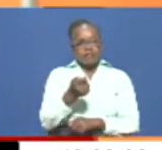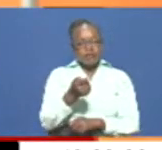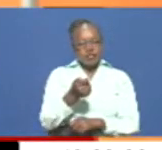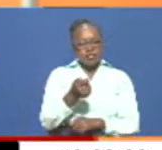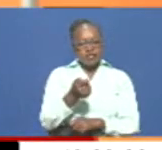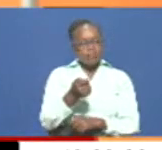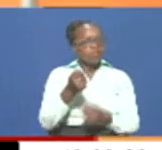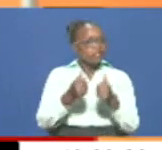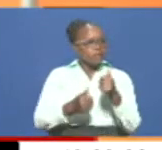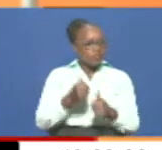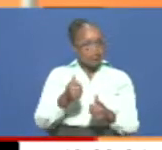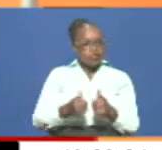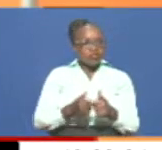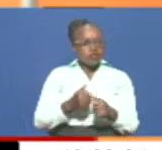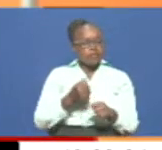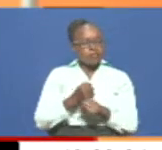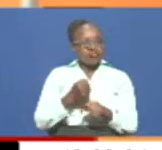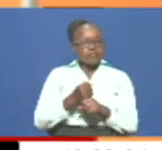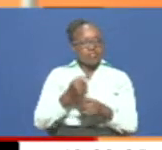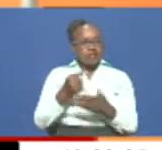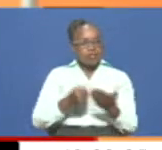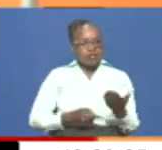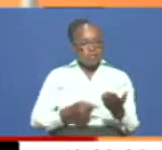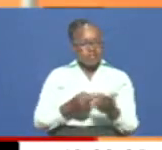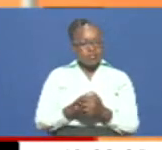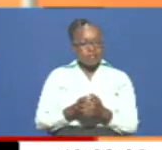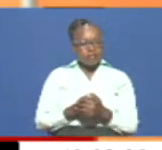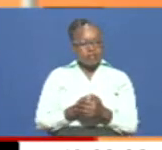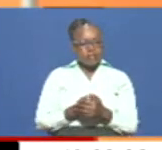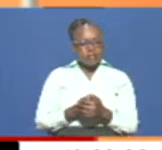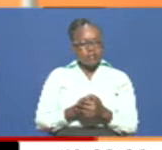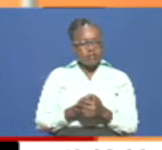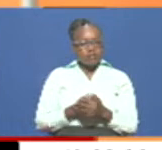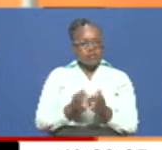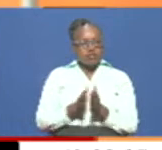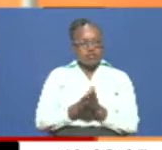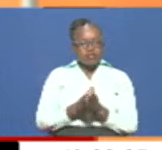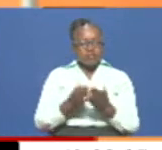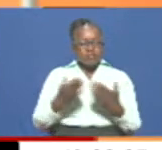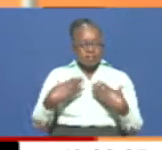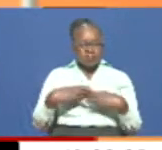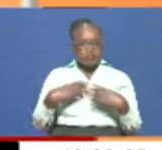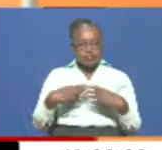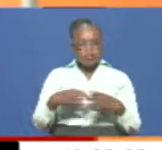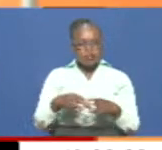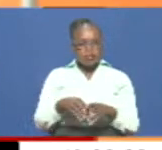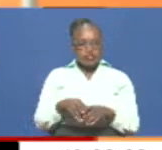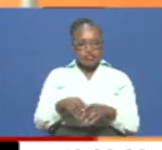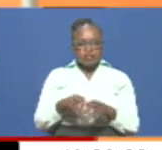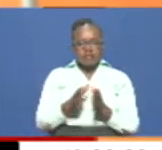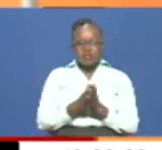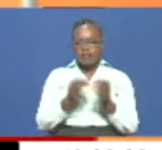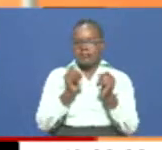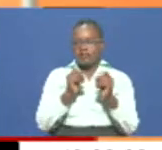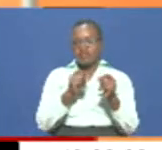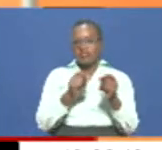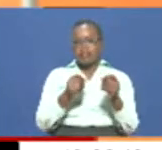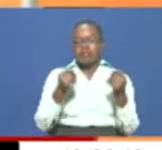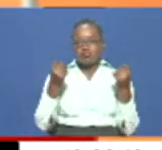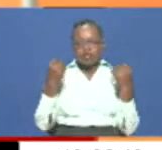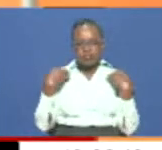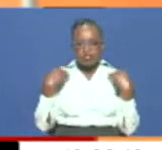which does indeed run sports in the country, with some people also criticizing the sports registrar,